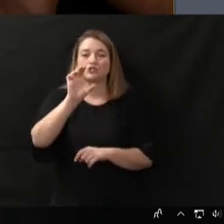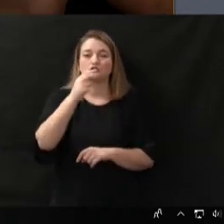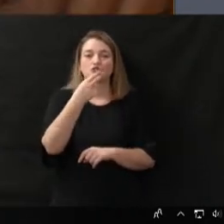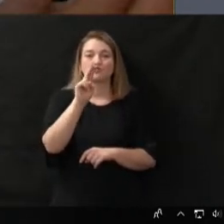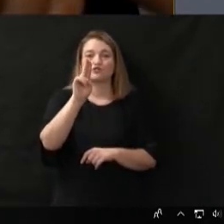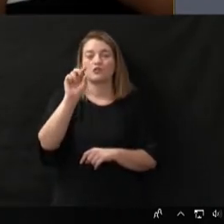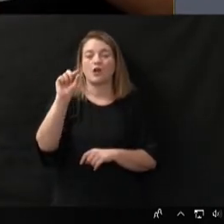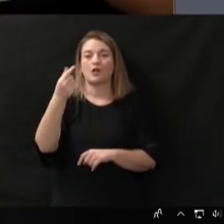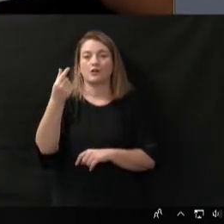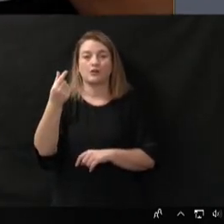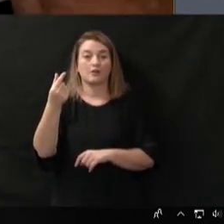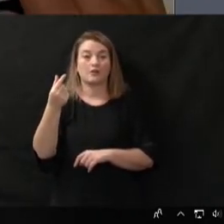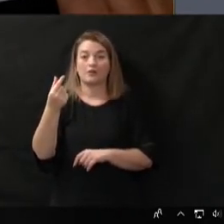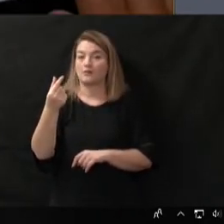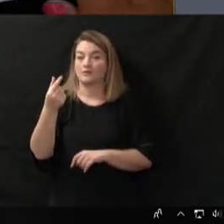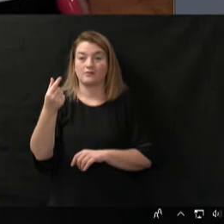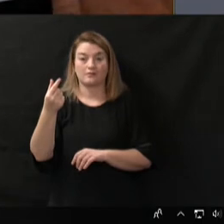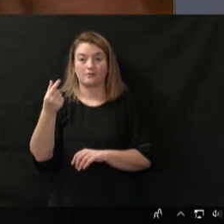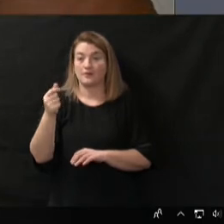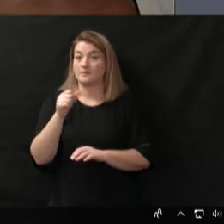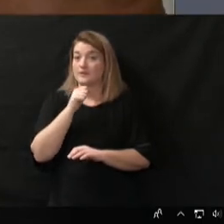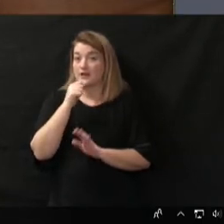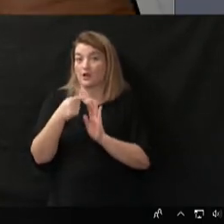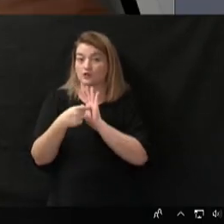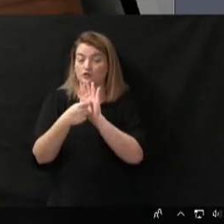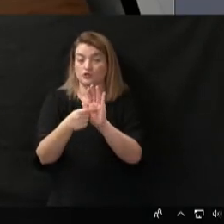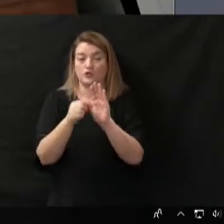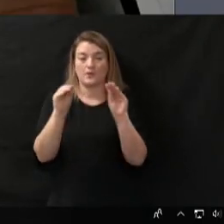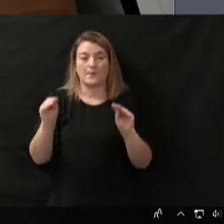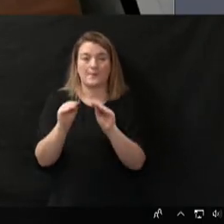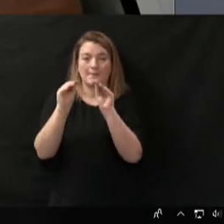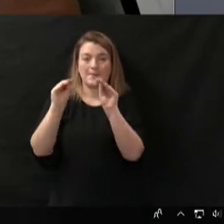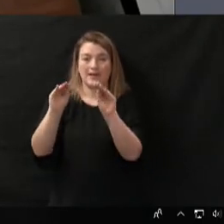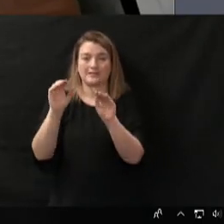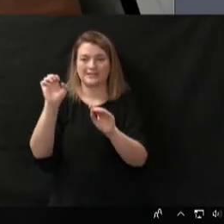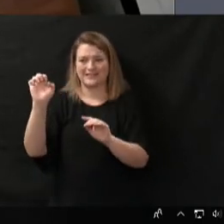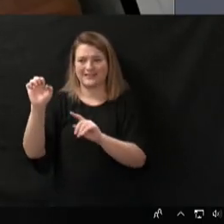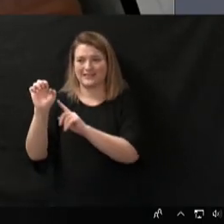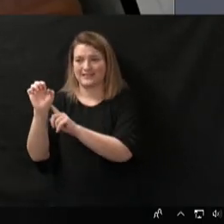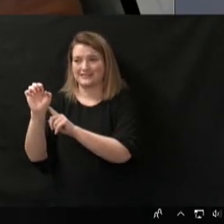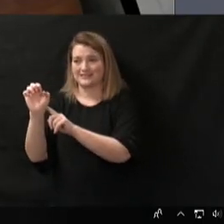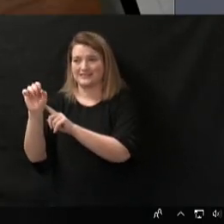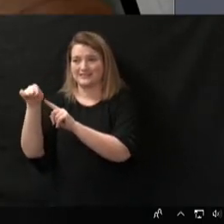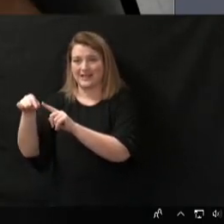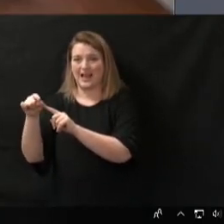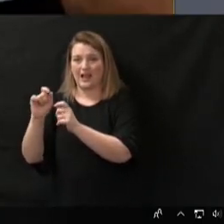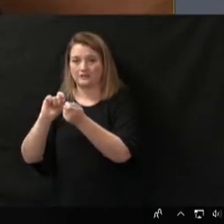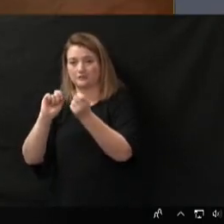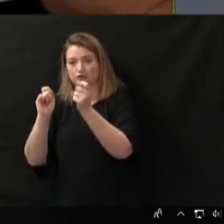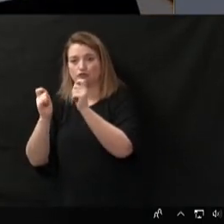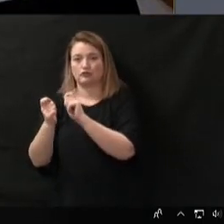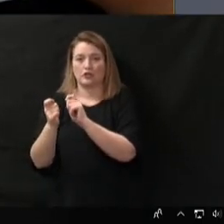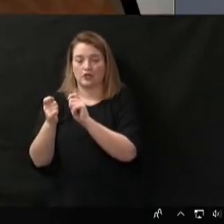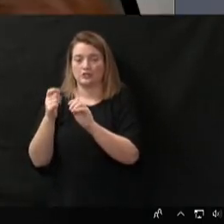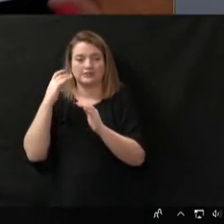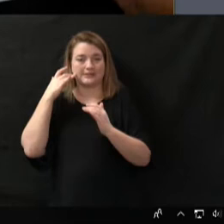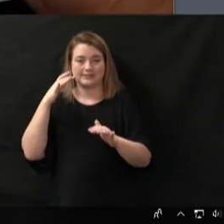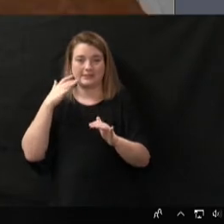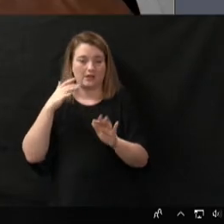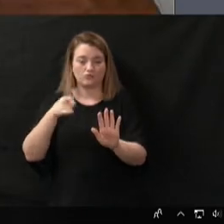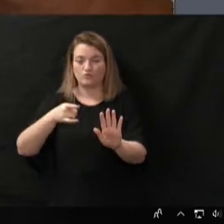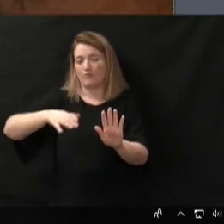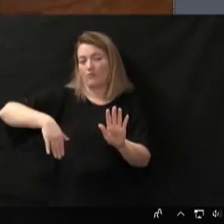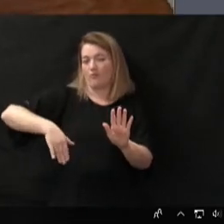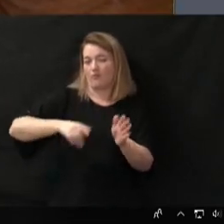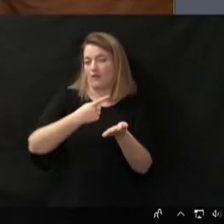Chug. I'm not going to show the magic E here because what would happen is that changes that sound. Until they learn that, we're not going to really